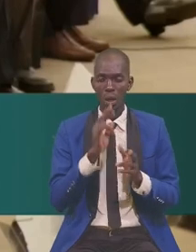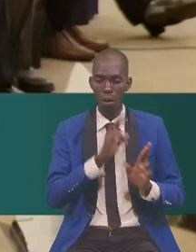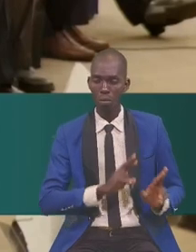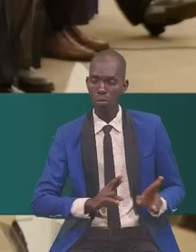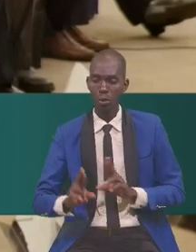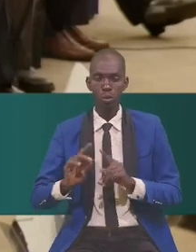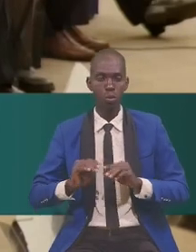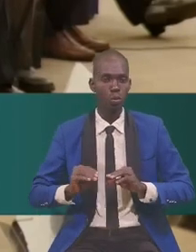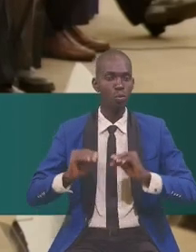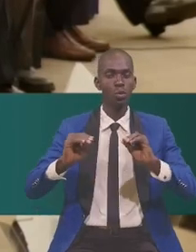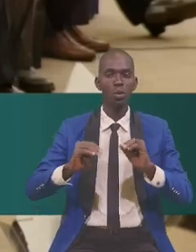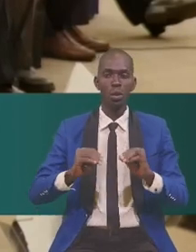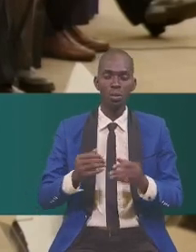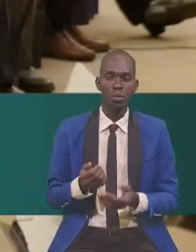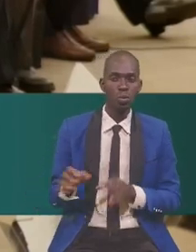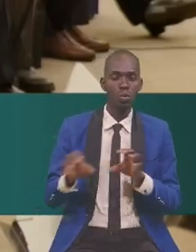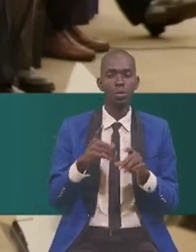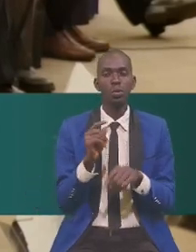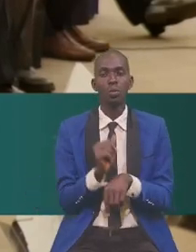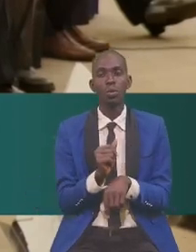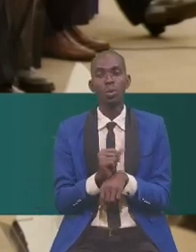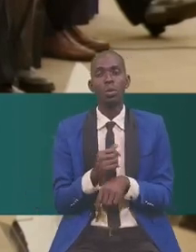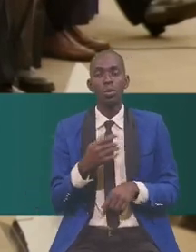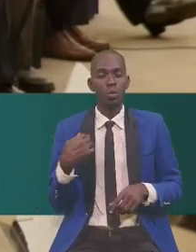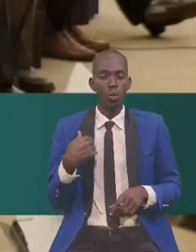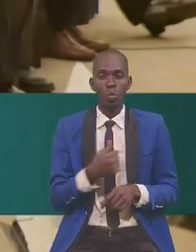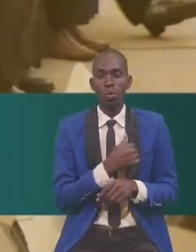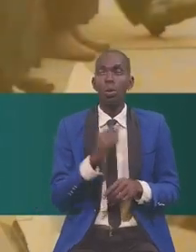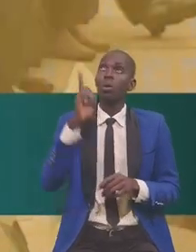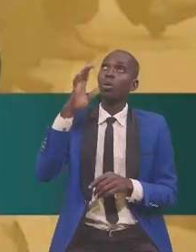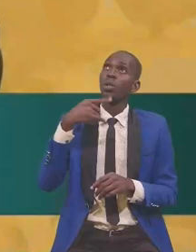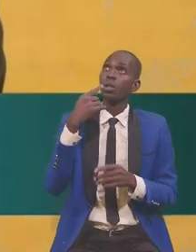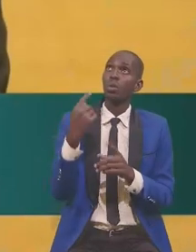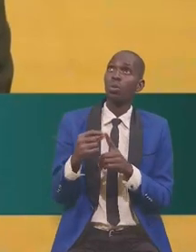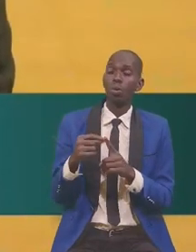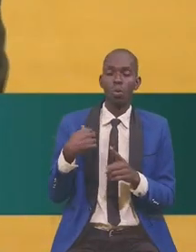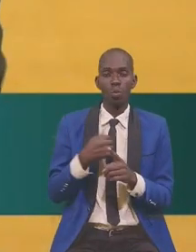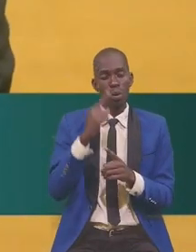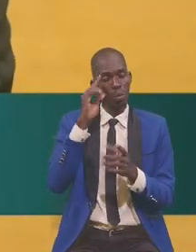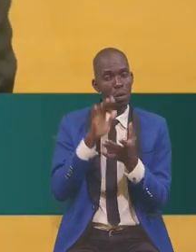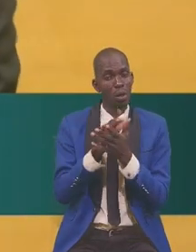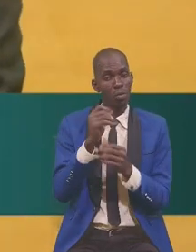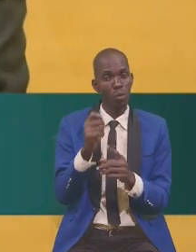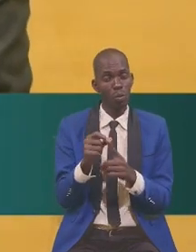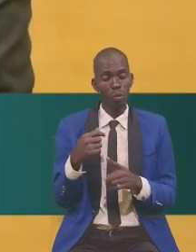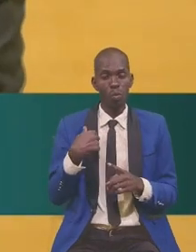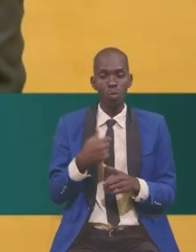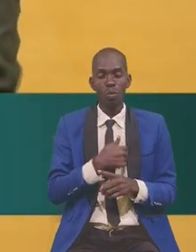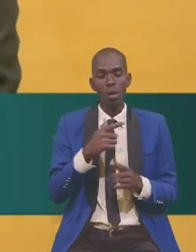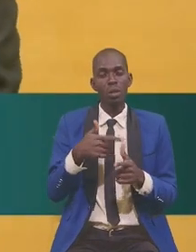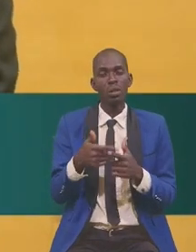will happen. We believe that this will happen, and so we're willing to pay the price